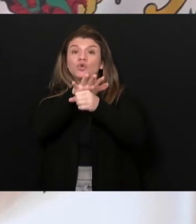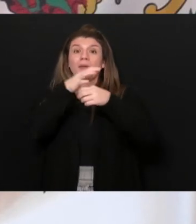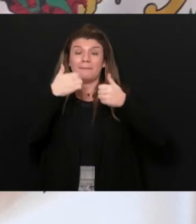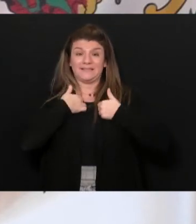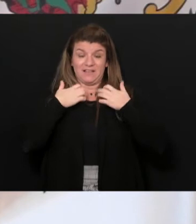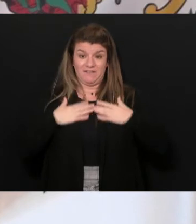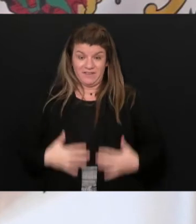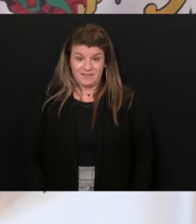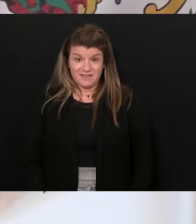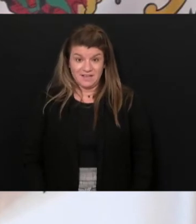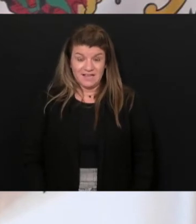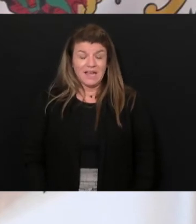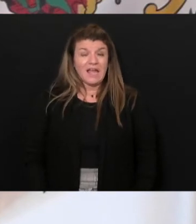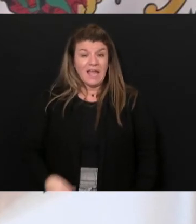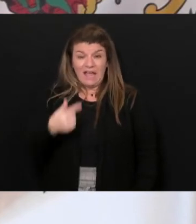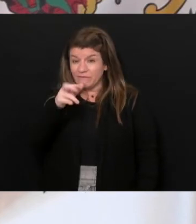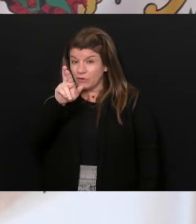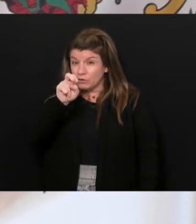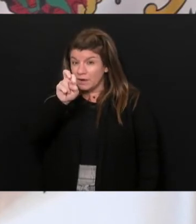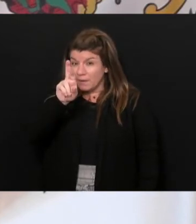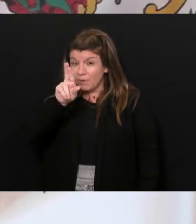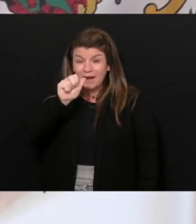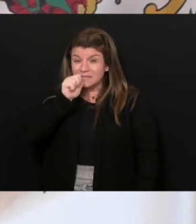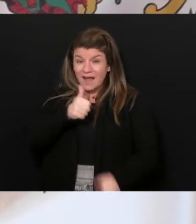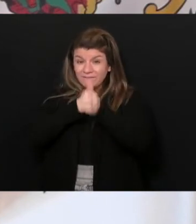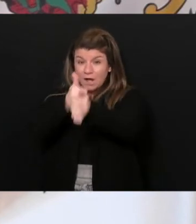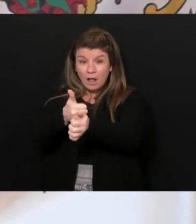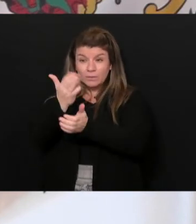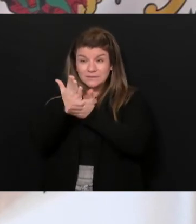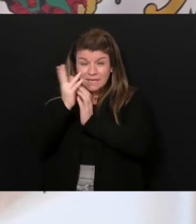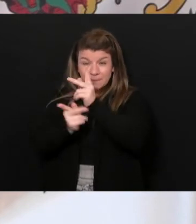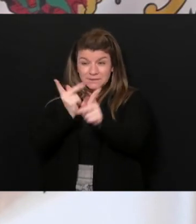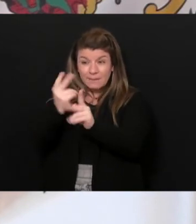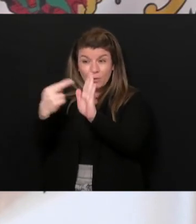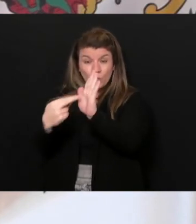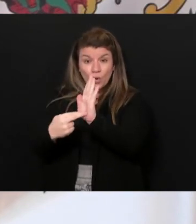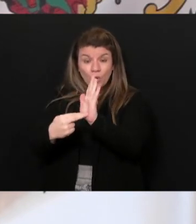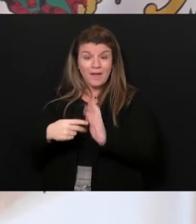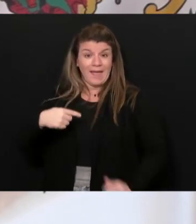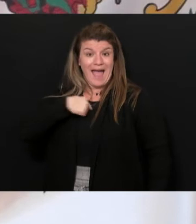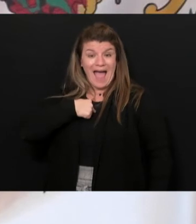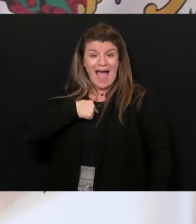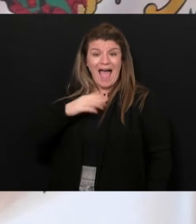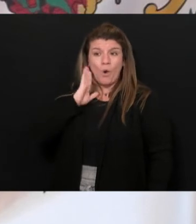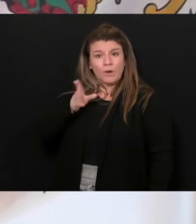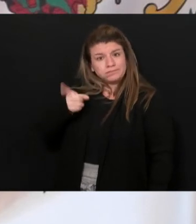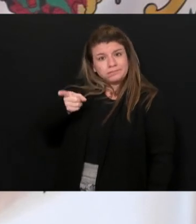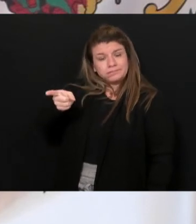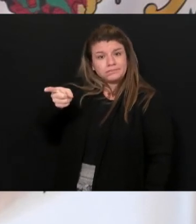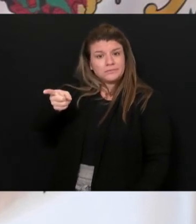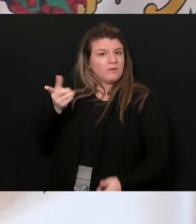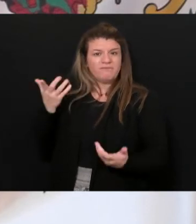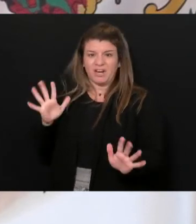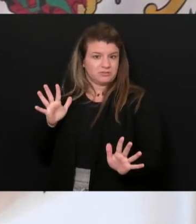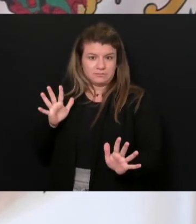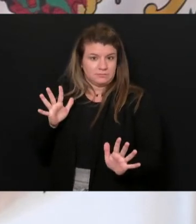doing something that they're not supposed to do, then absolutely they will have me on them like stink on you know